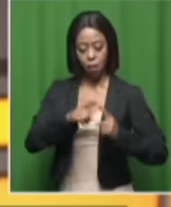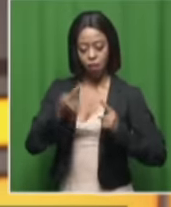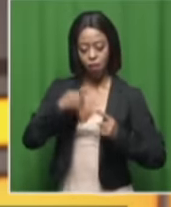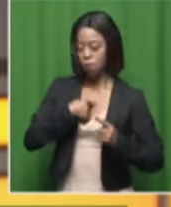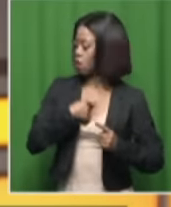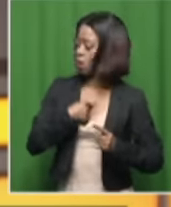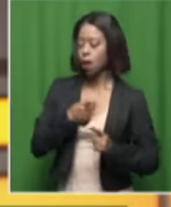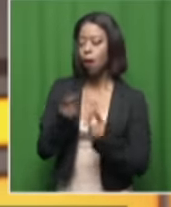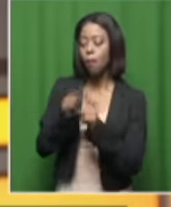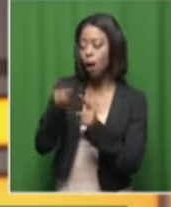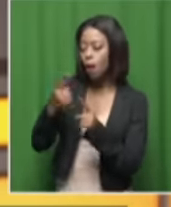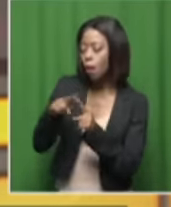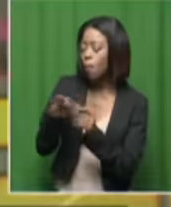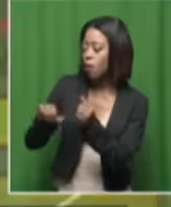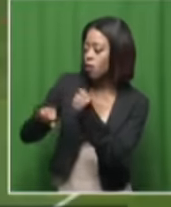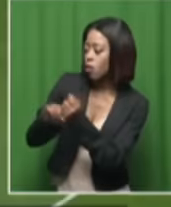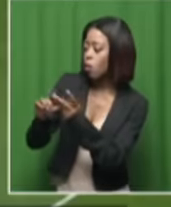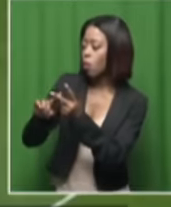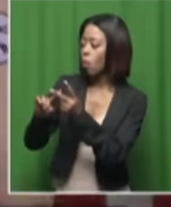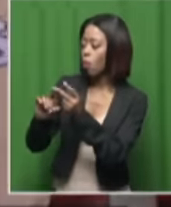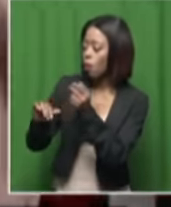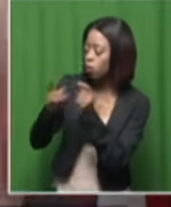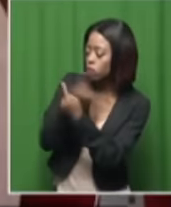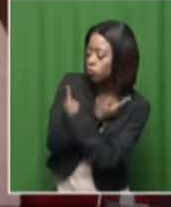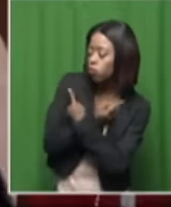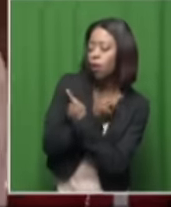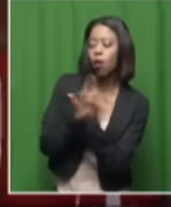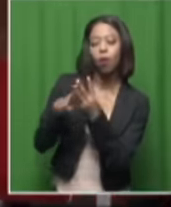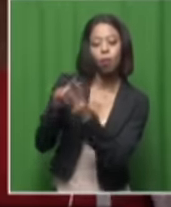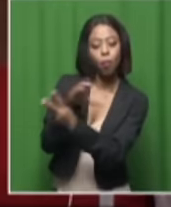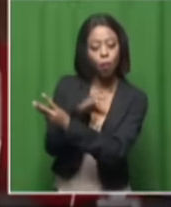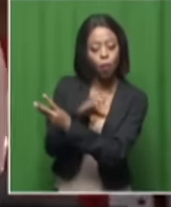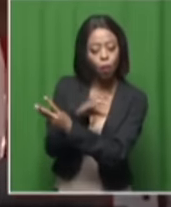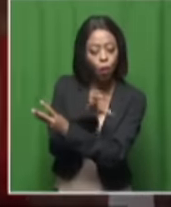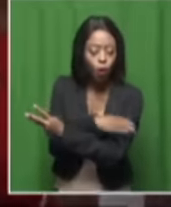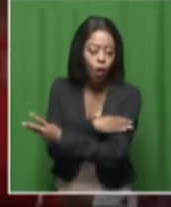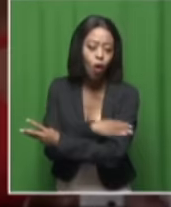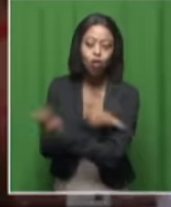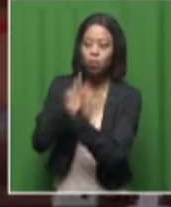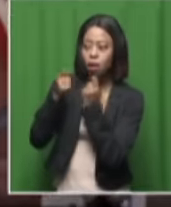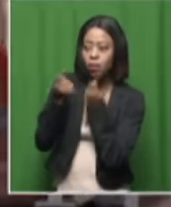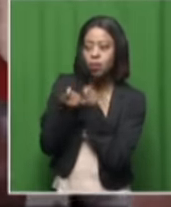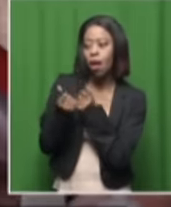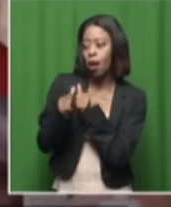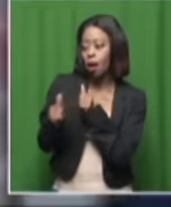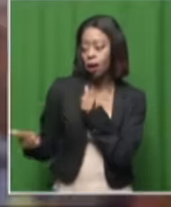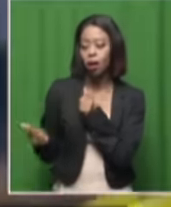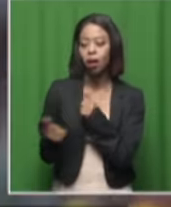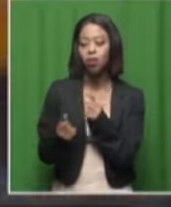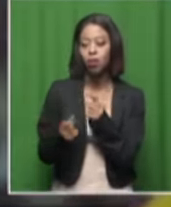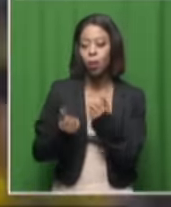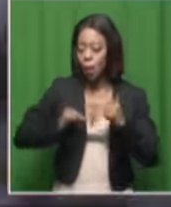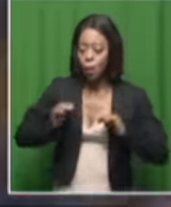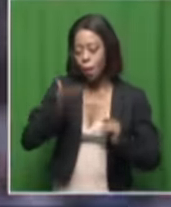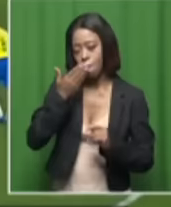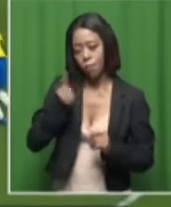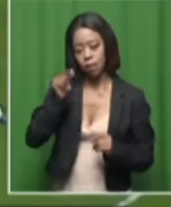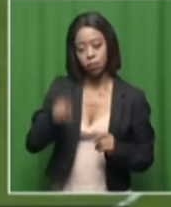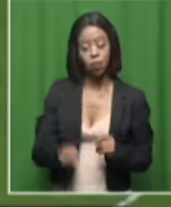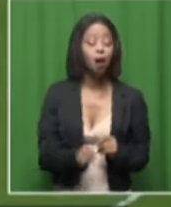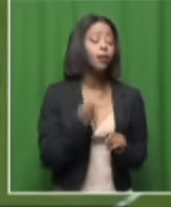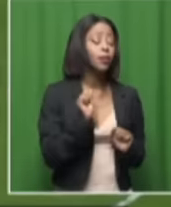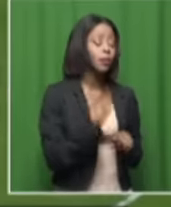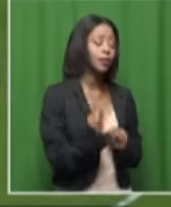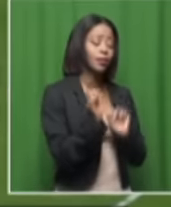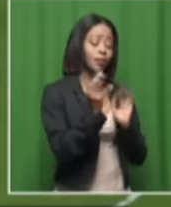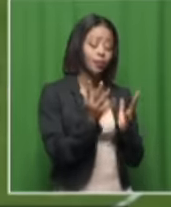I was playing for the club, the coach, and my teammates. So I had to give everything. And congratulations to you for that. Coach,